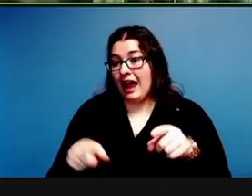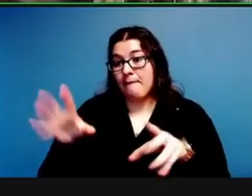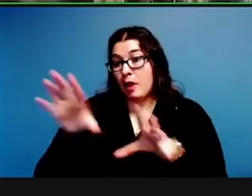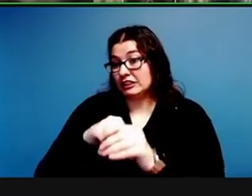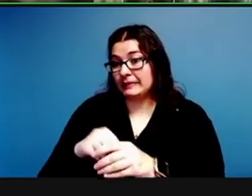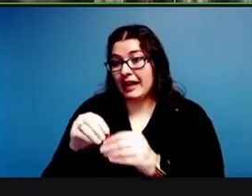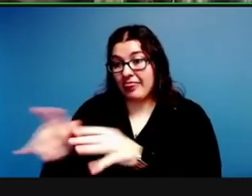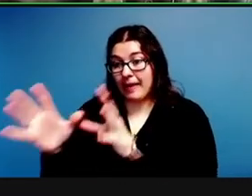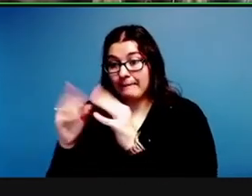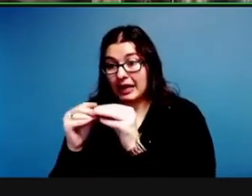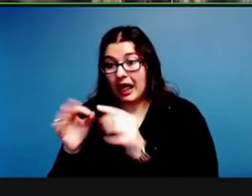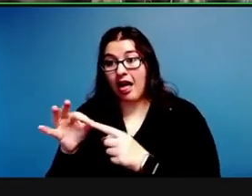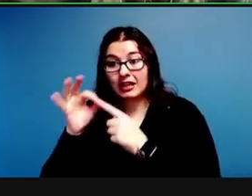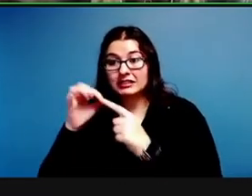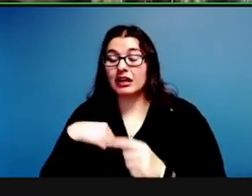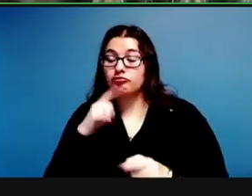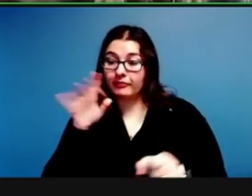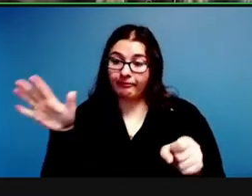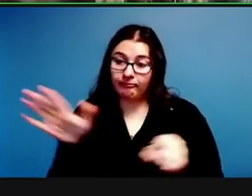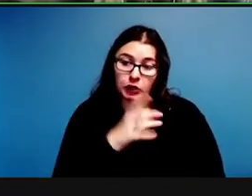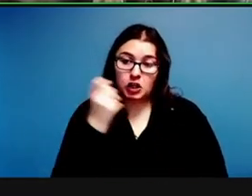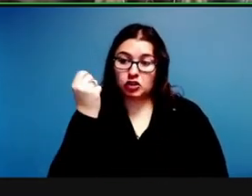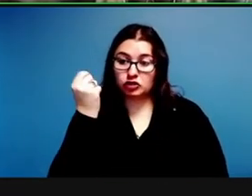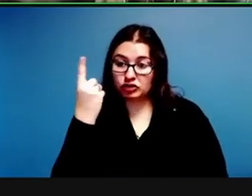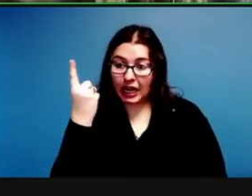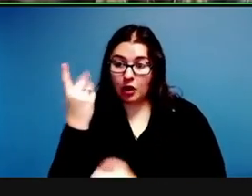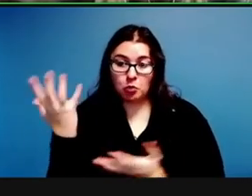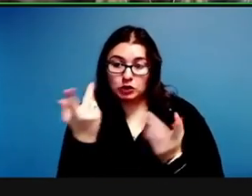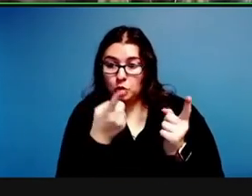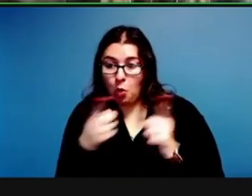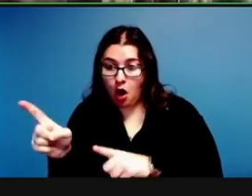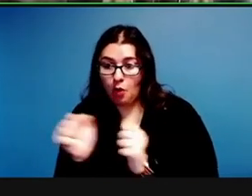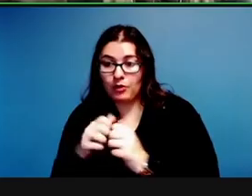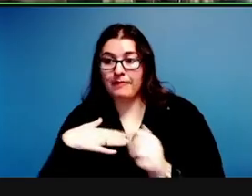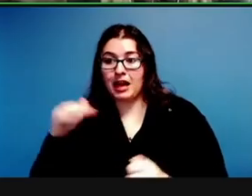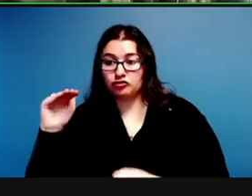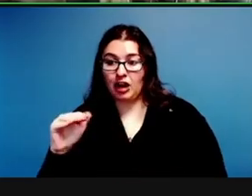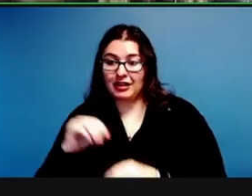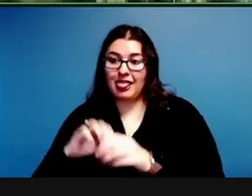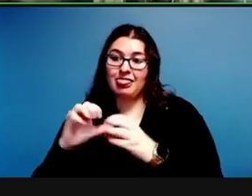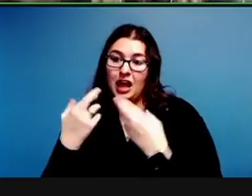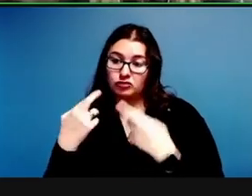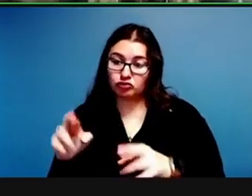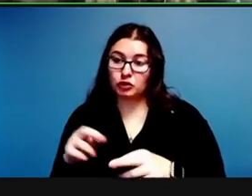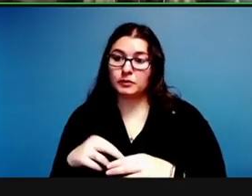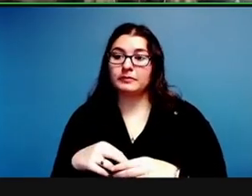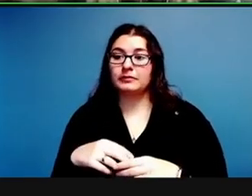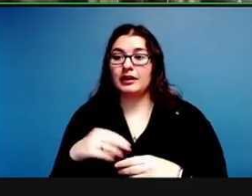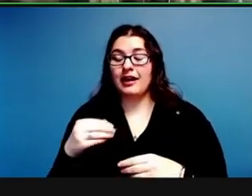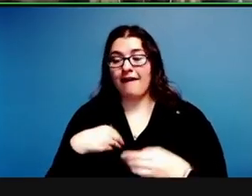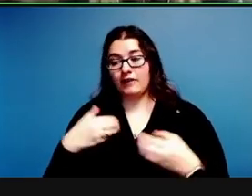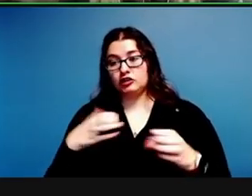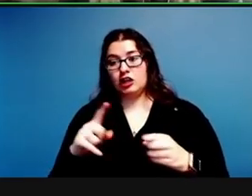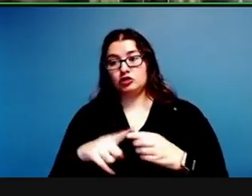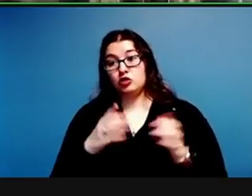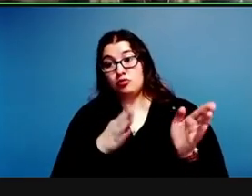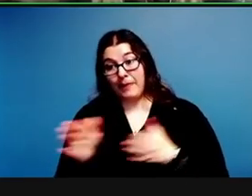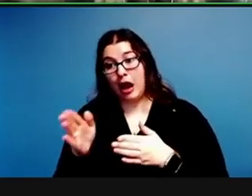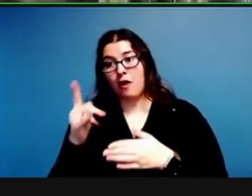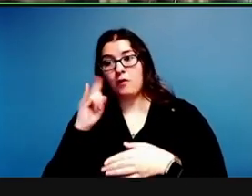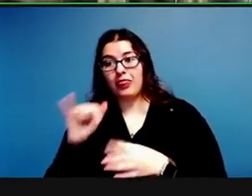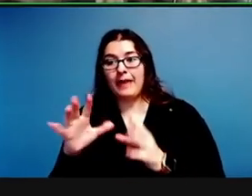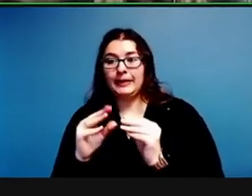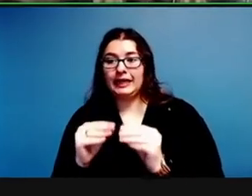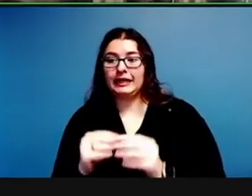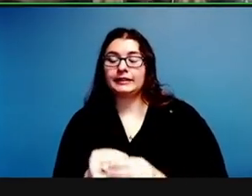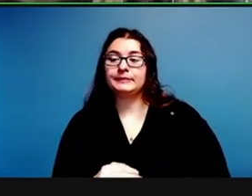in the meeting unless I really understand what's going on with my child in the classroom and have the chance to prepare for that